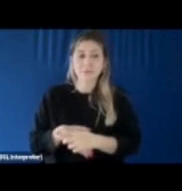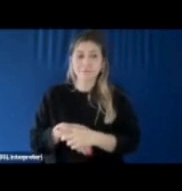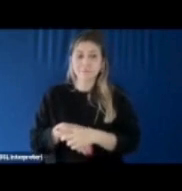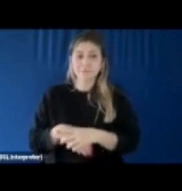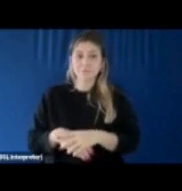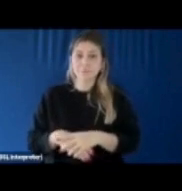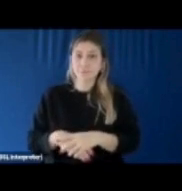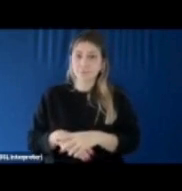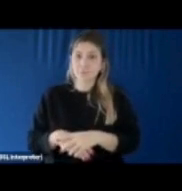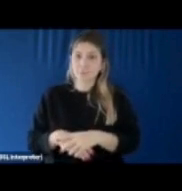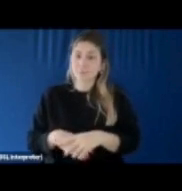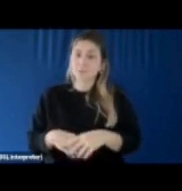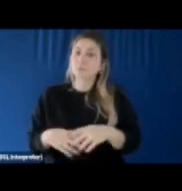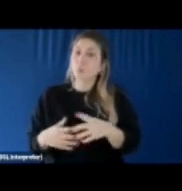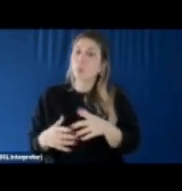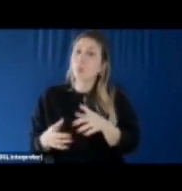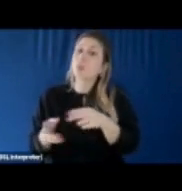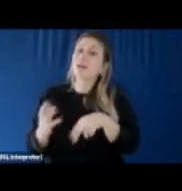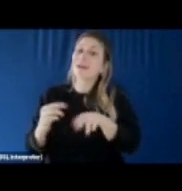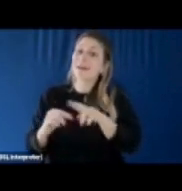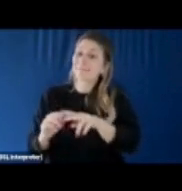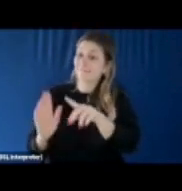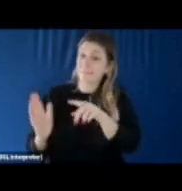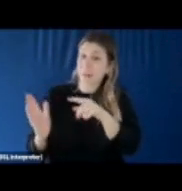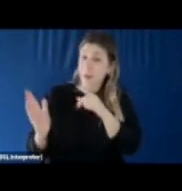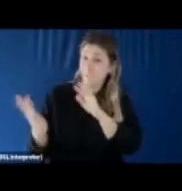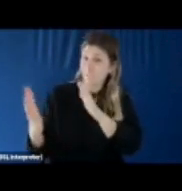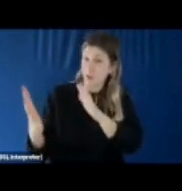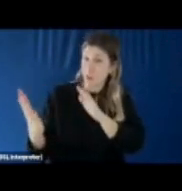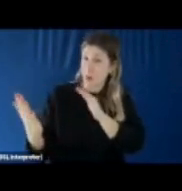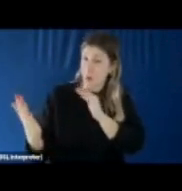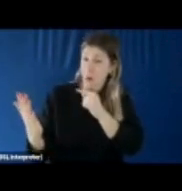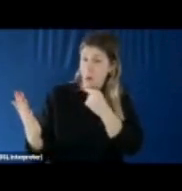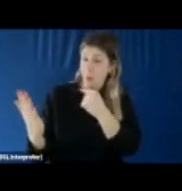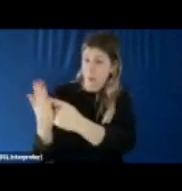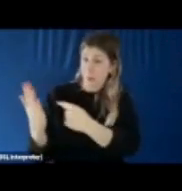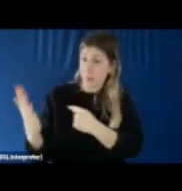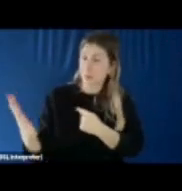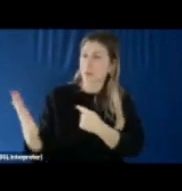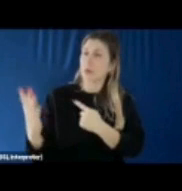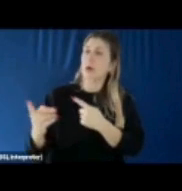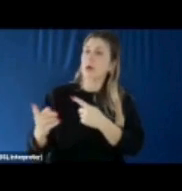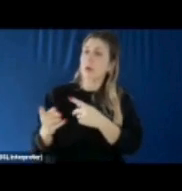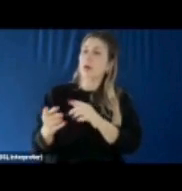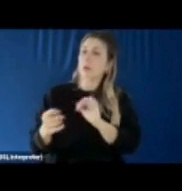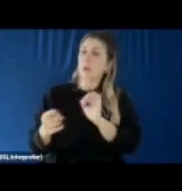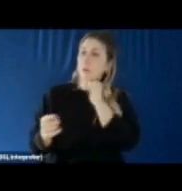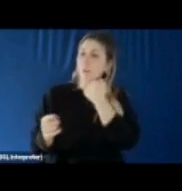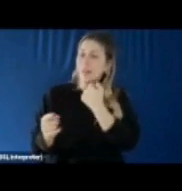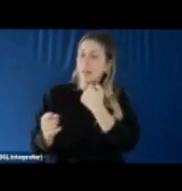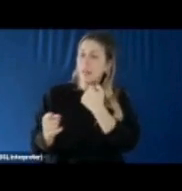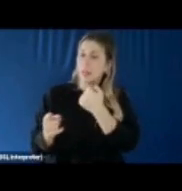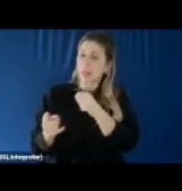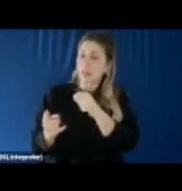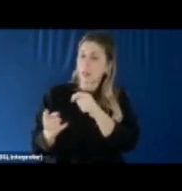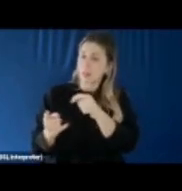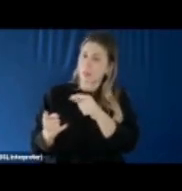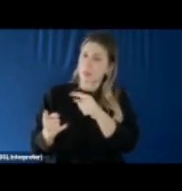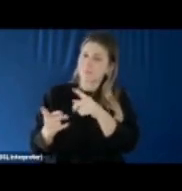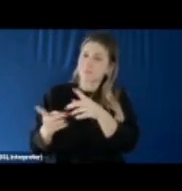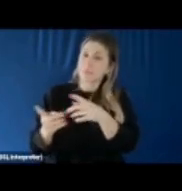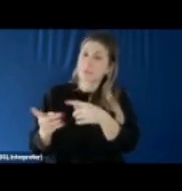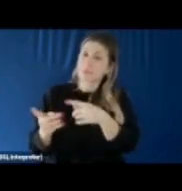or bring out a stronger response than they really feel. You can show that you're listening and that you care, but do it in a neutral way.